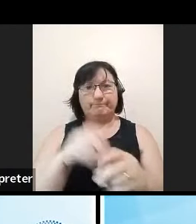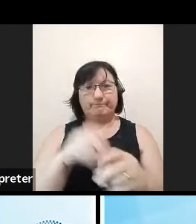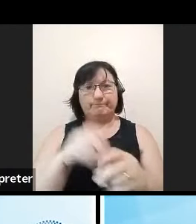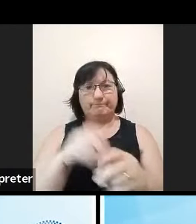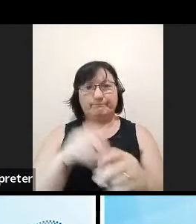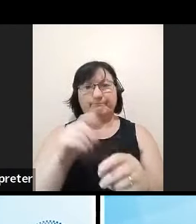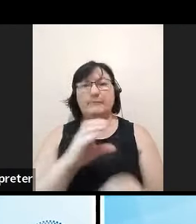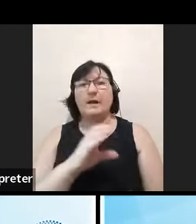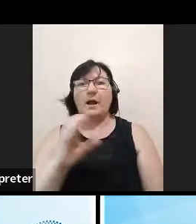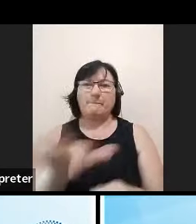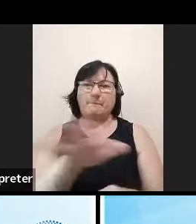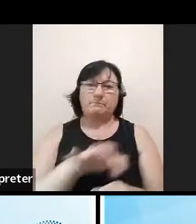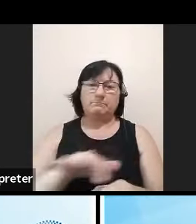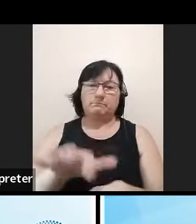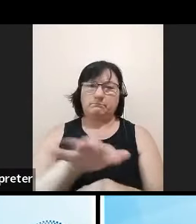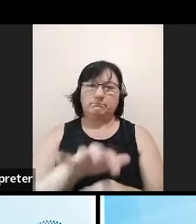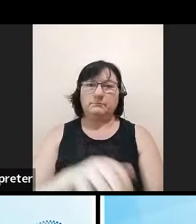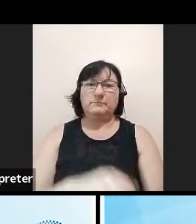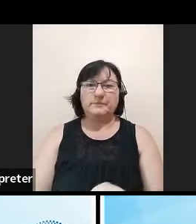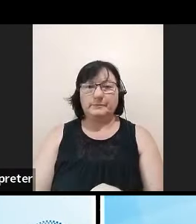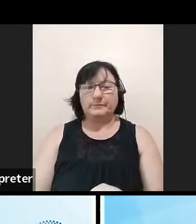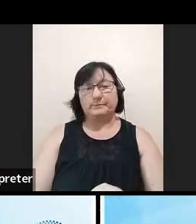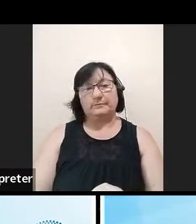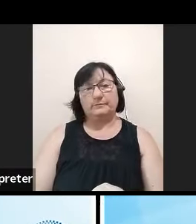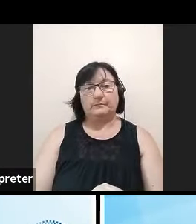are also joined by Katleho.